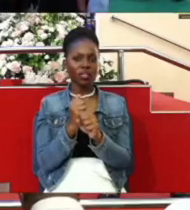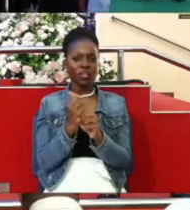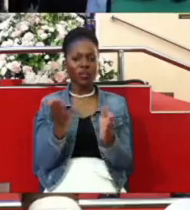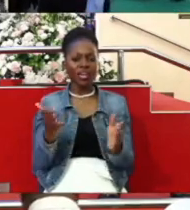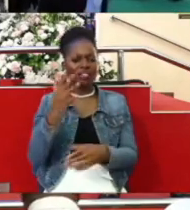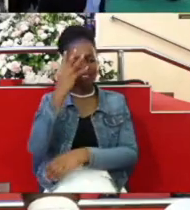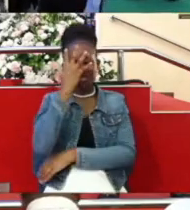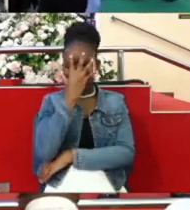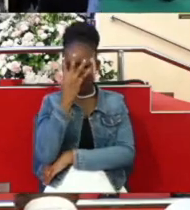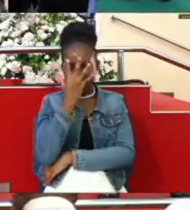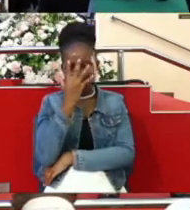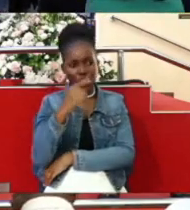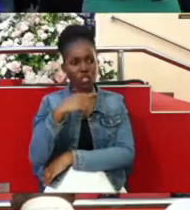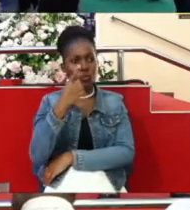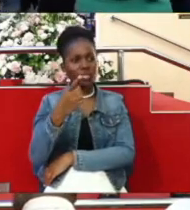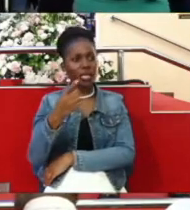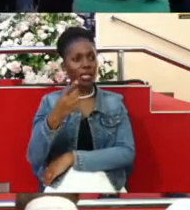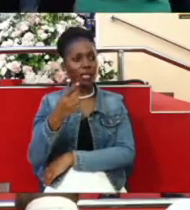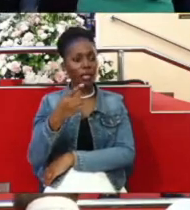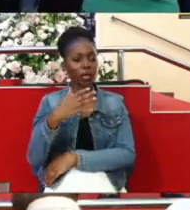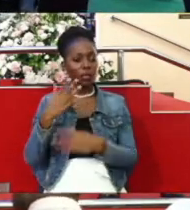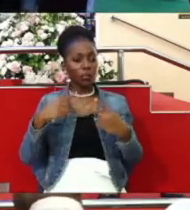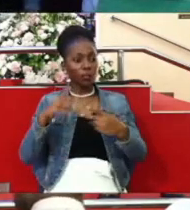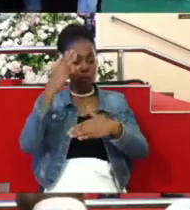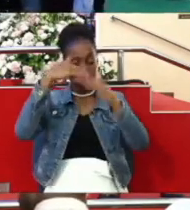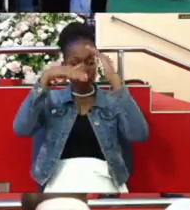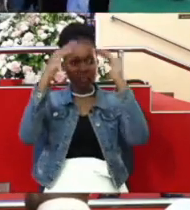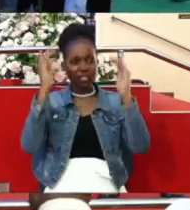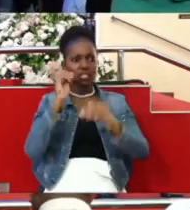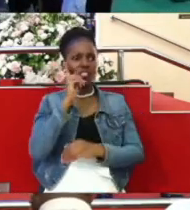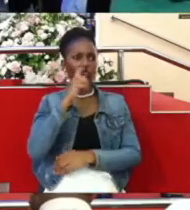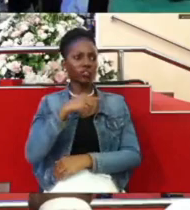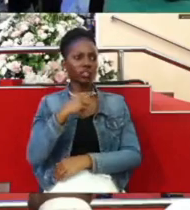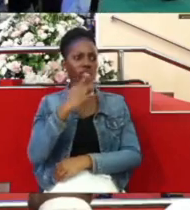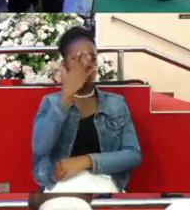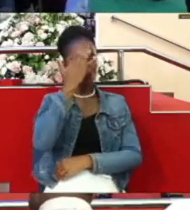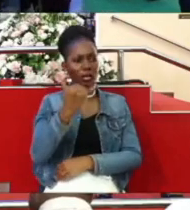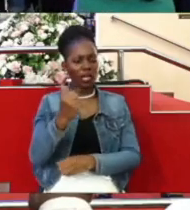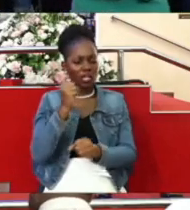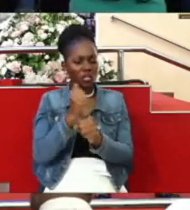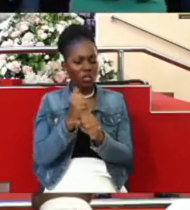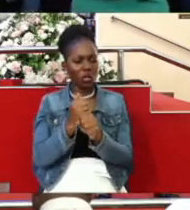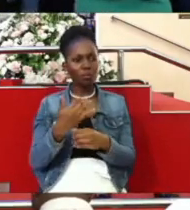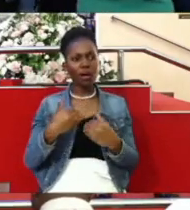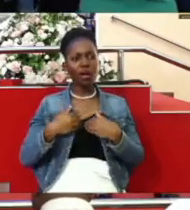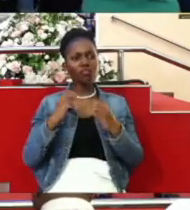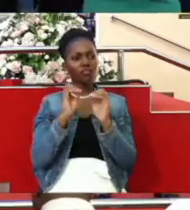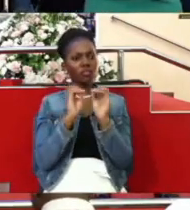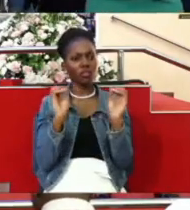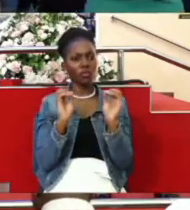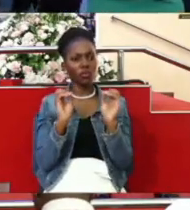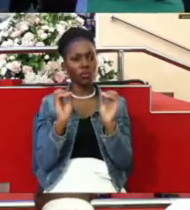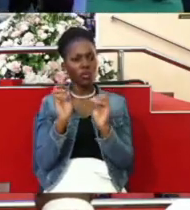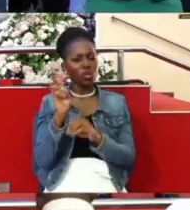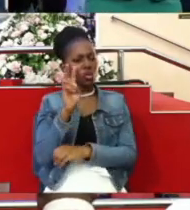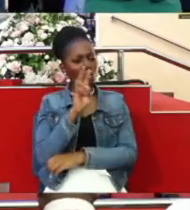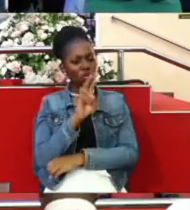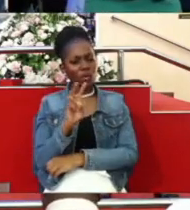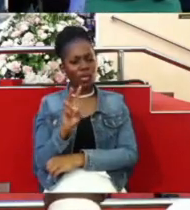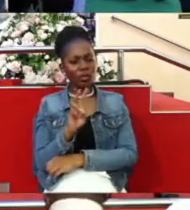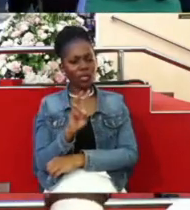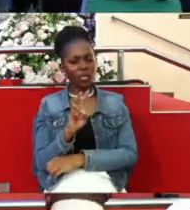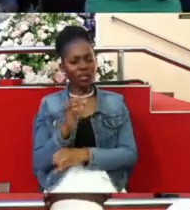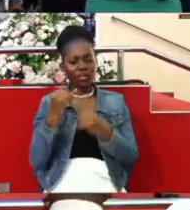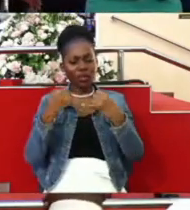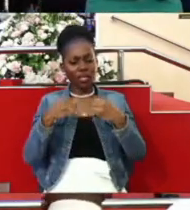people you are a graduate. Pengine unaogopa hata kuambia watu kwamba wewe uko na shahada. You are looking around, you know, to do something just